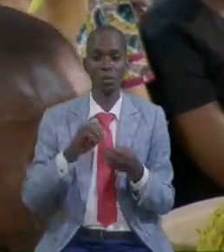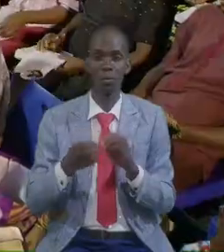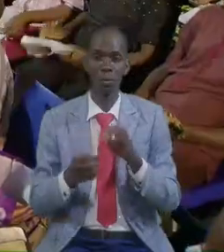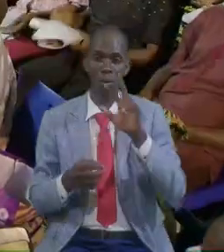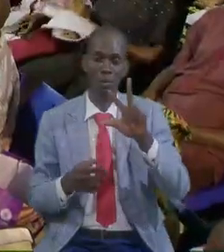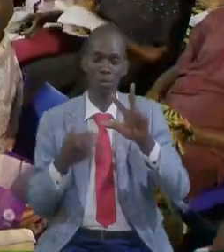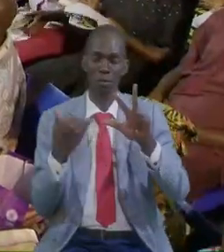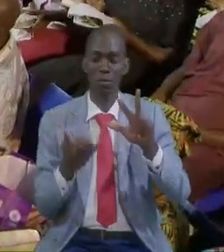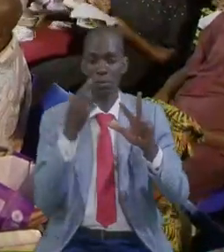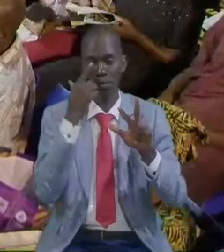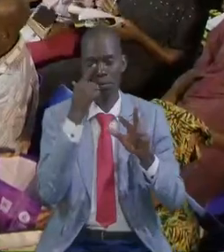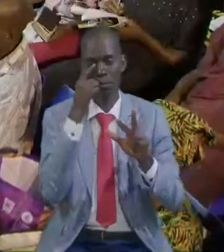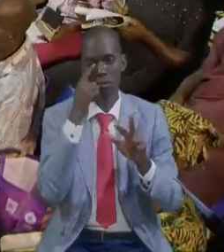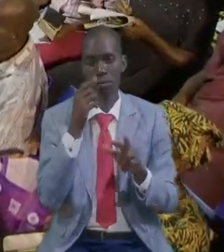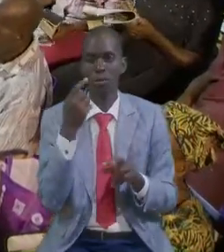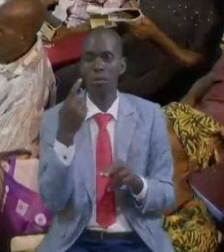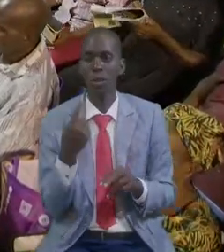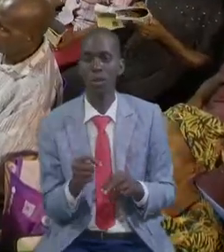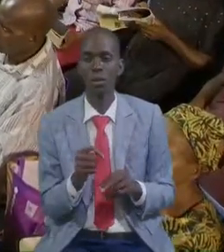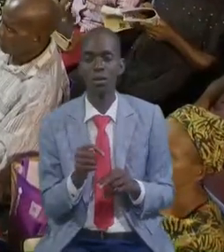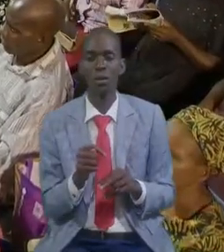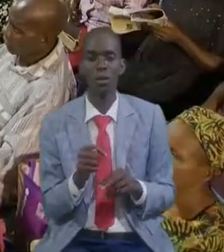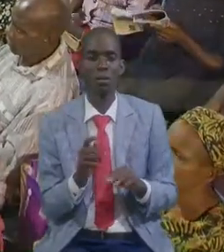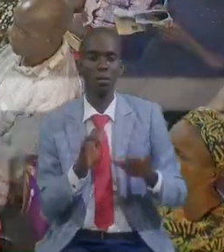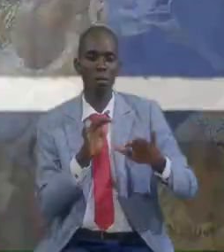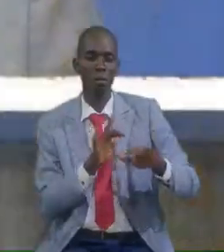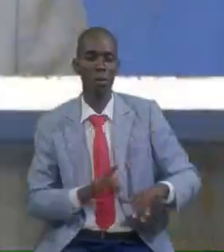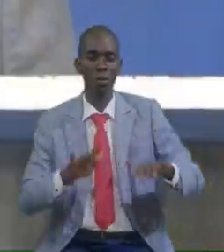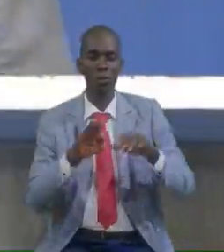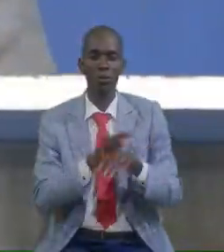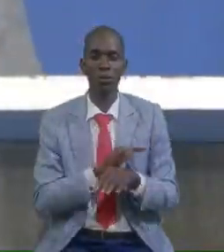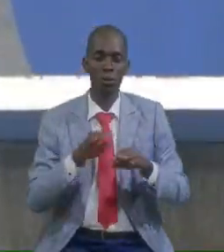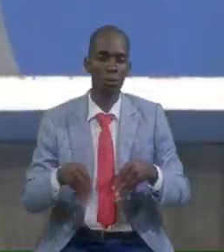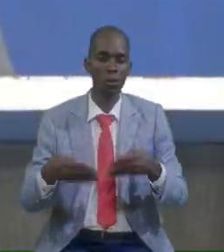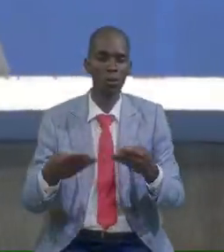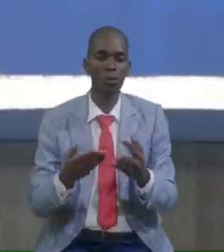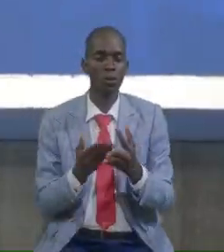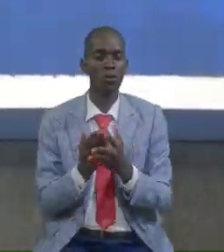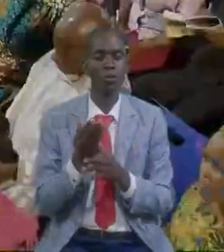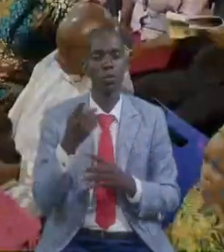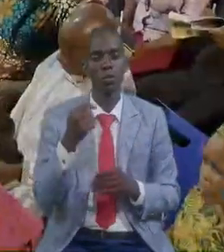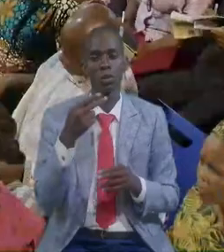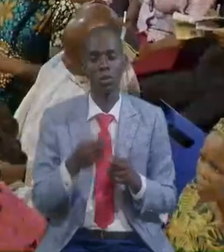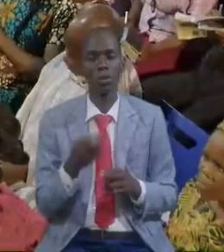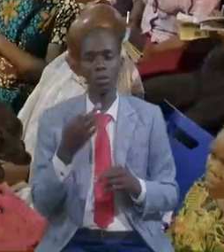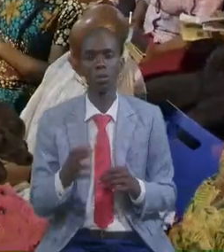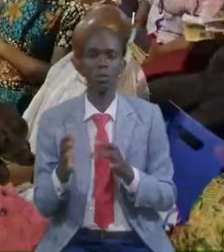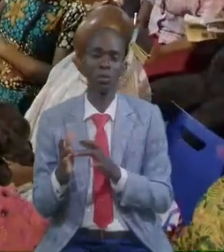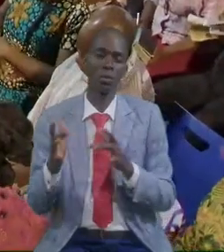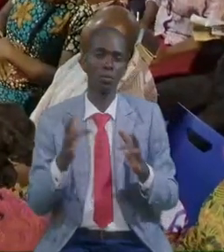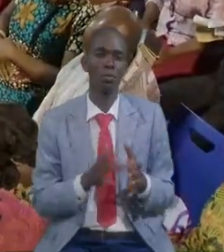Number three is the merciful provisions through the name of Jesus.